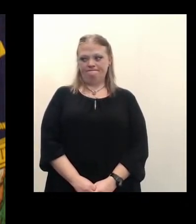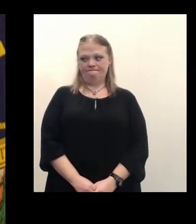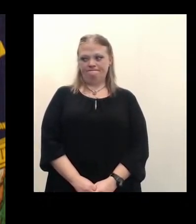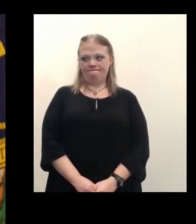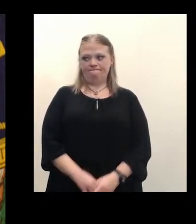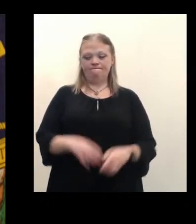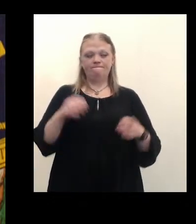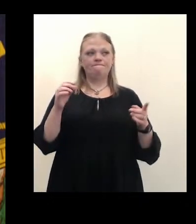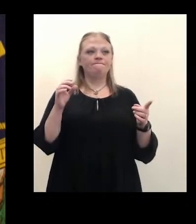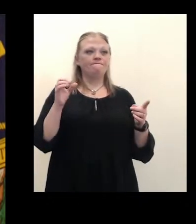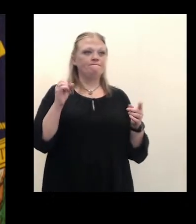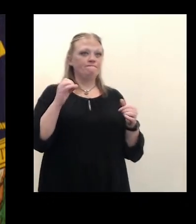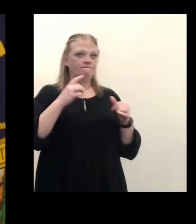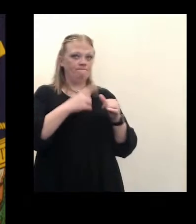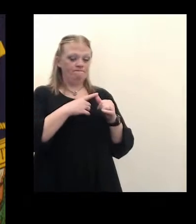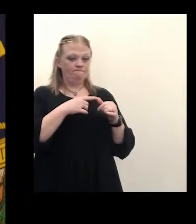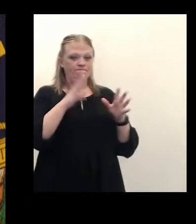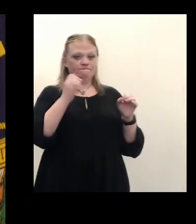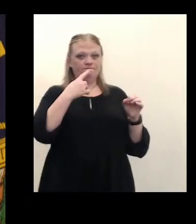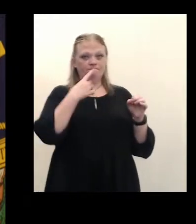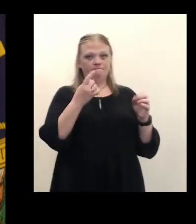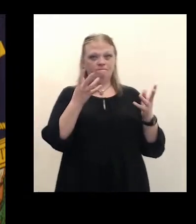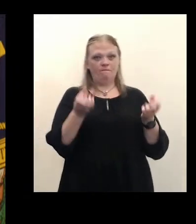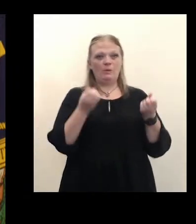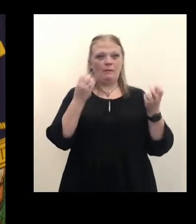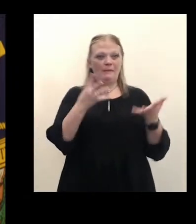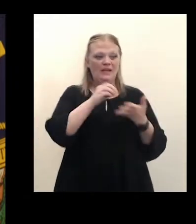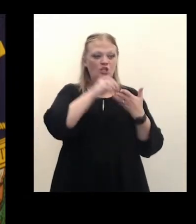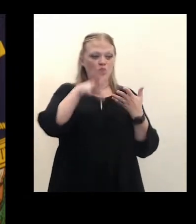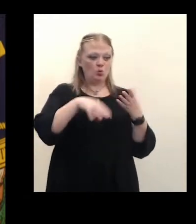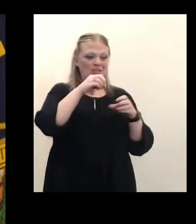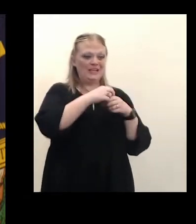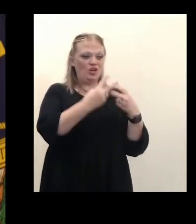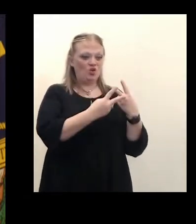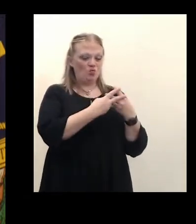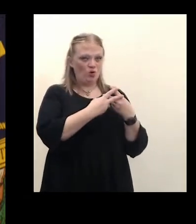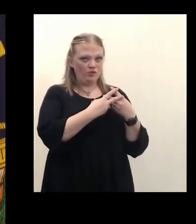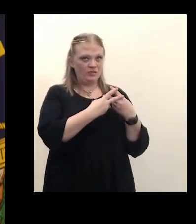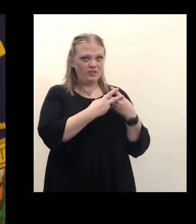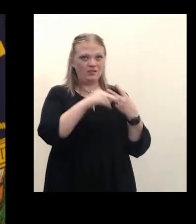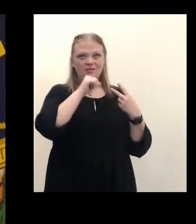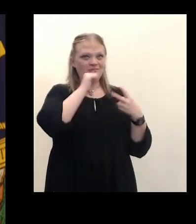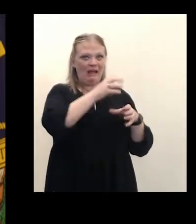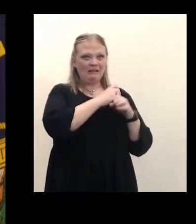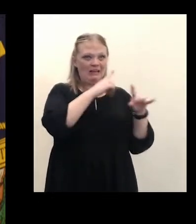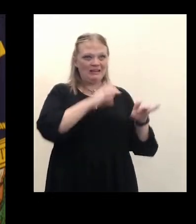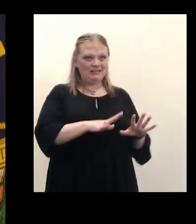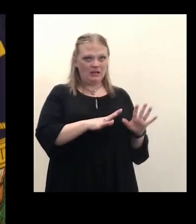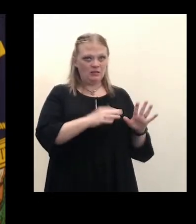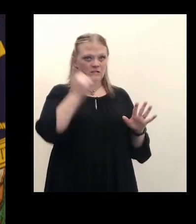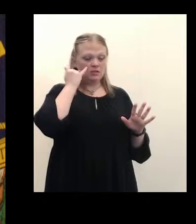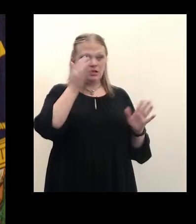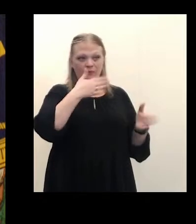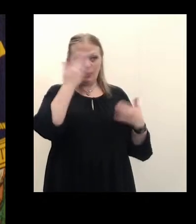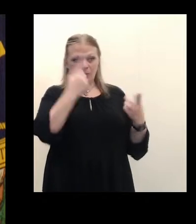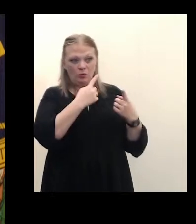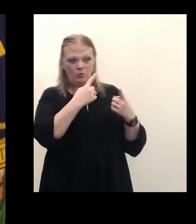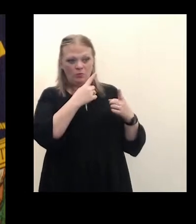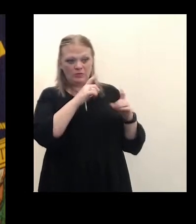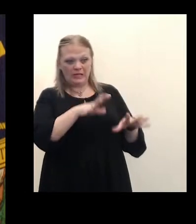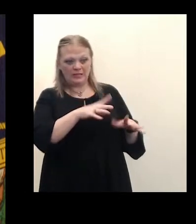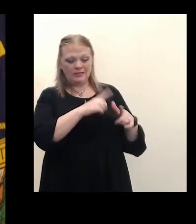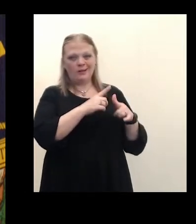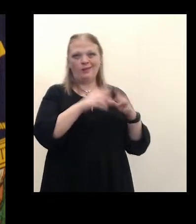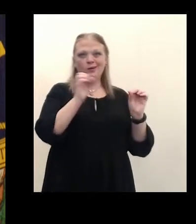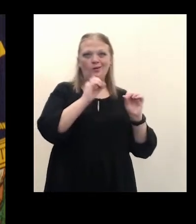So first of all, I can tell you that many of the students in quarantine aren't getting tests at all. And if you don't have a test, you don't have a positive test. So